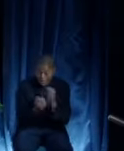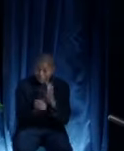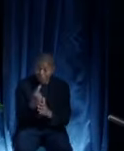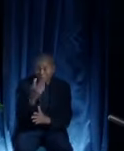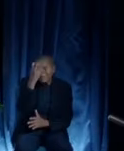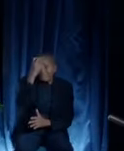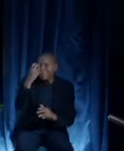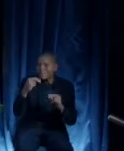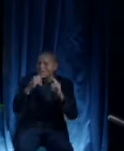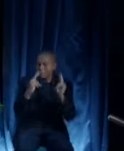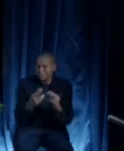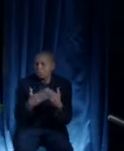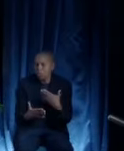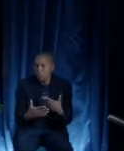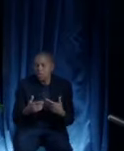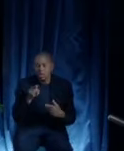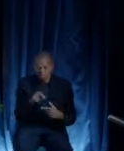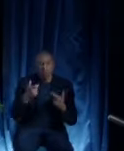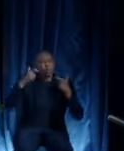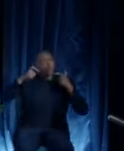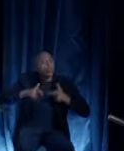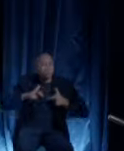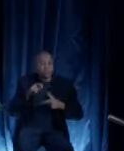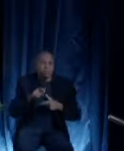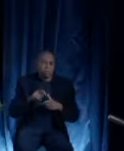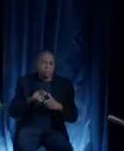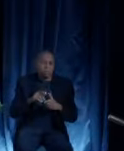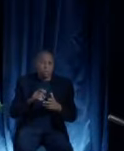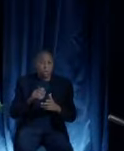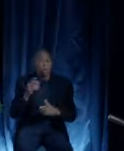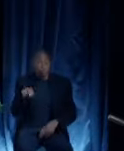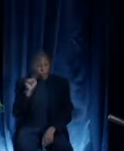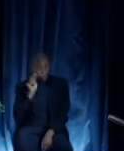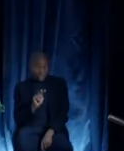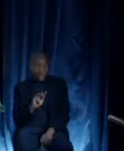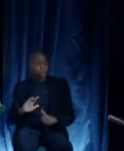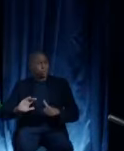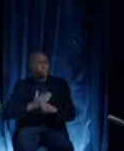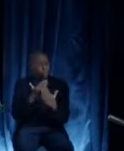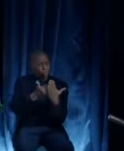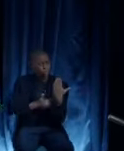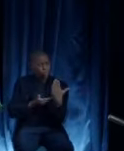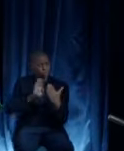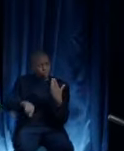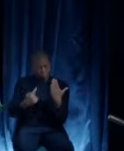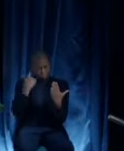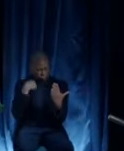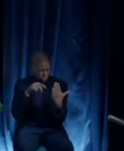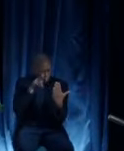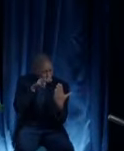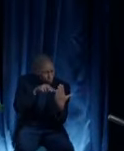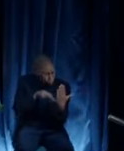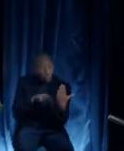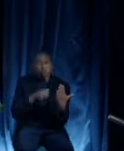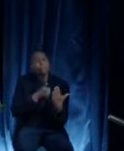is a really interesting word when you see it in original documents of the period, because sometimes the writer